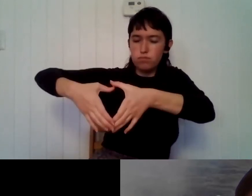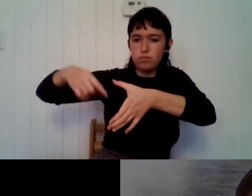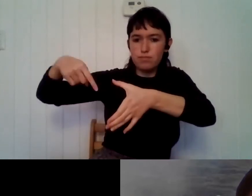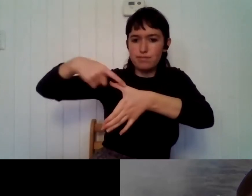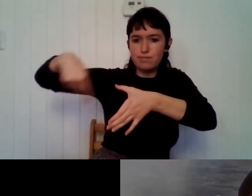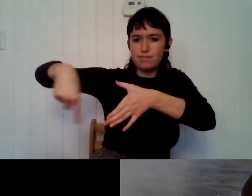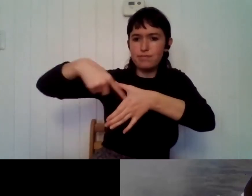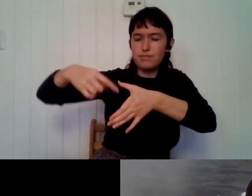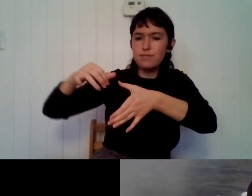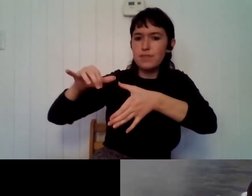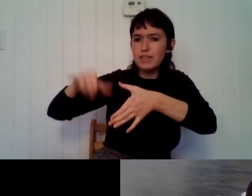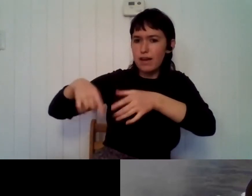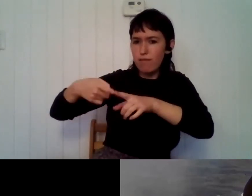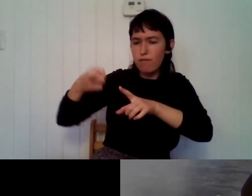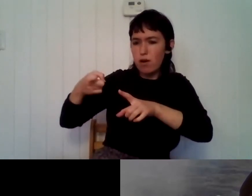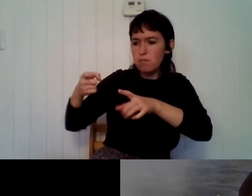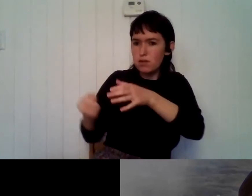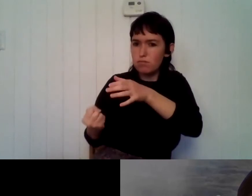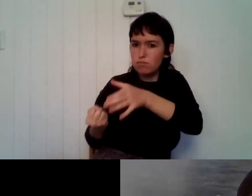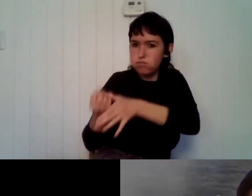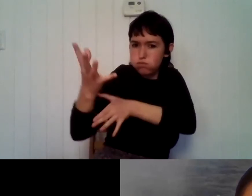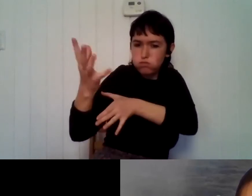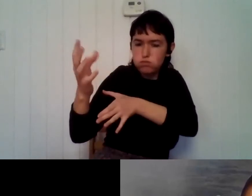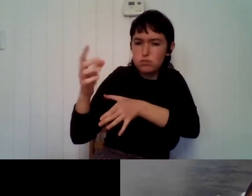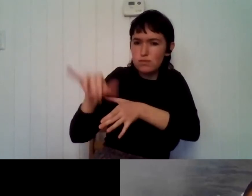the explosion happens, and then that's how you get the hole at the top?